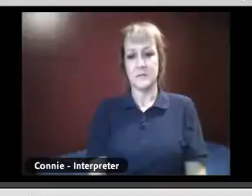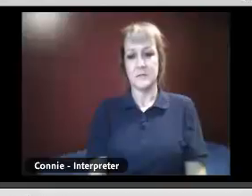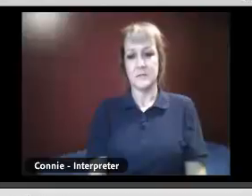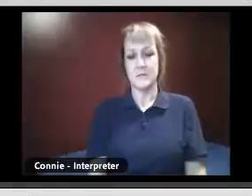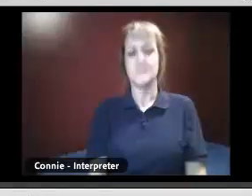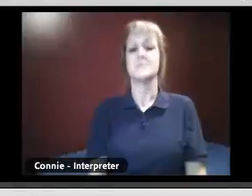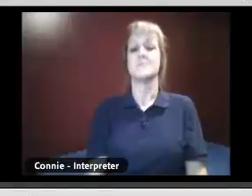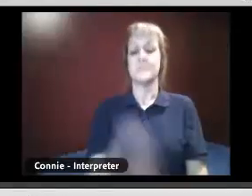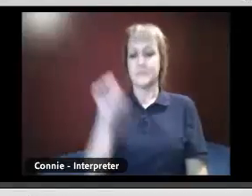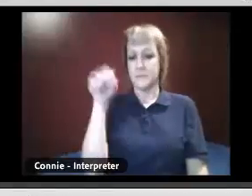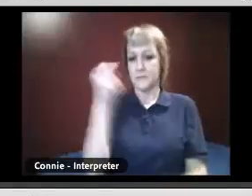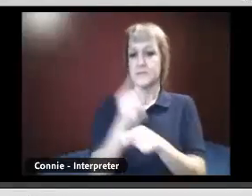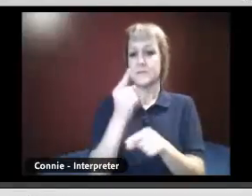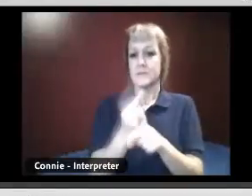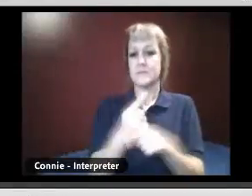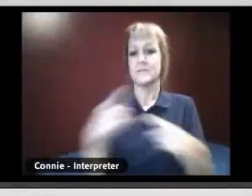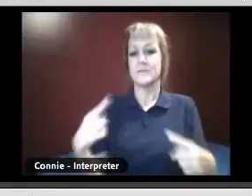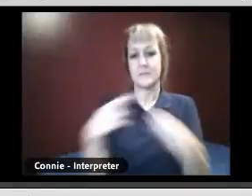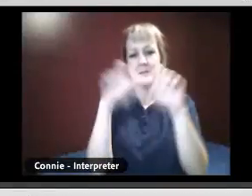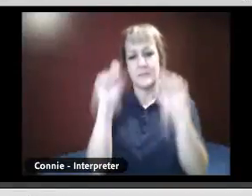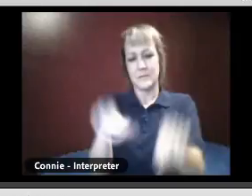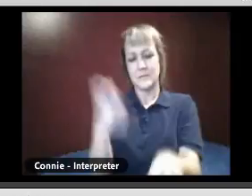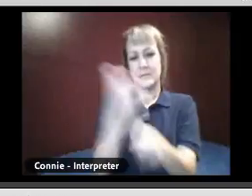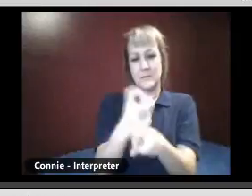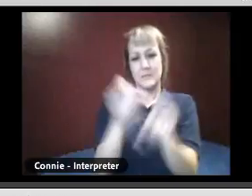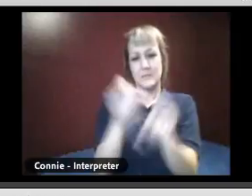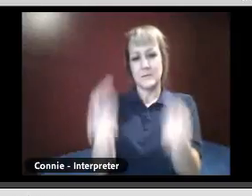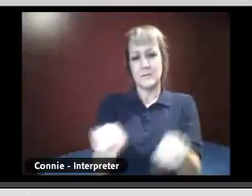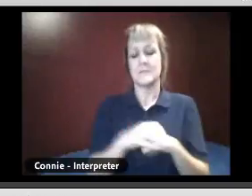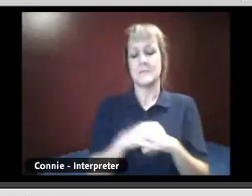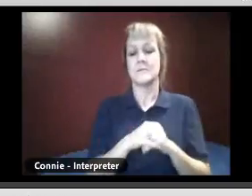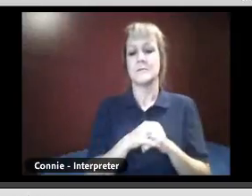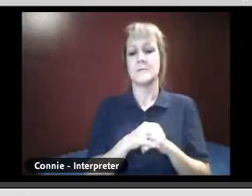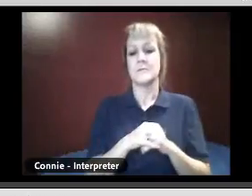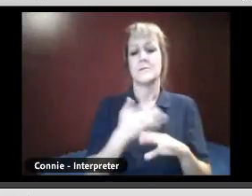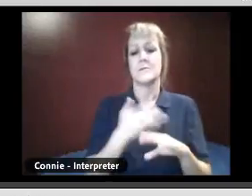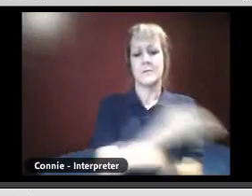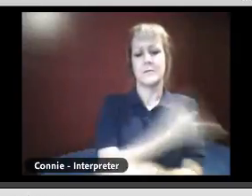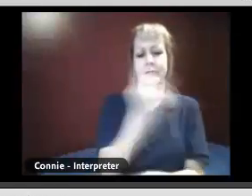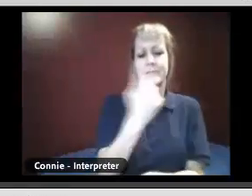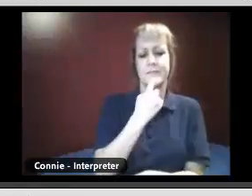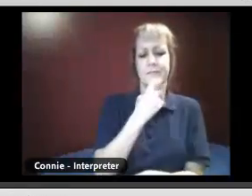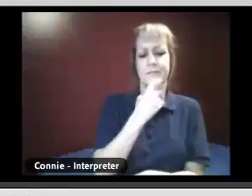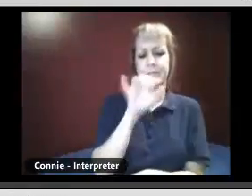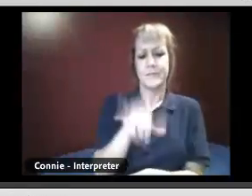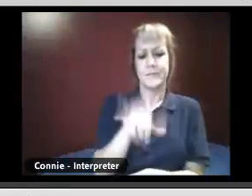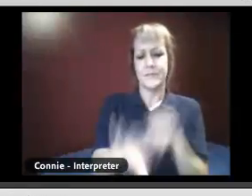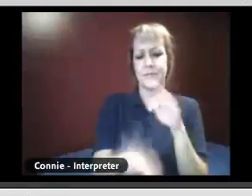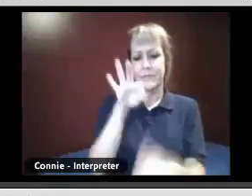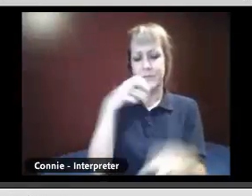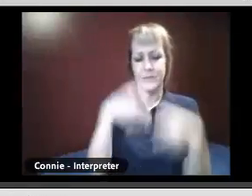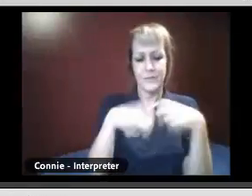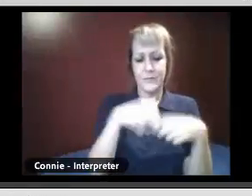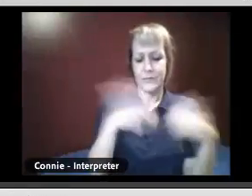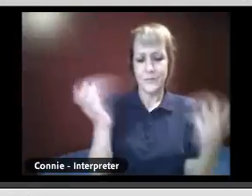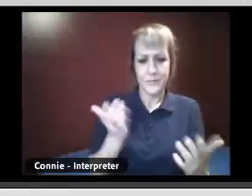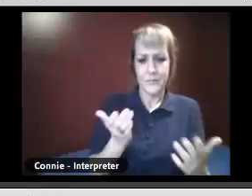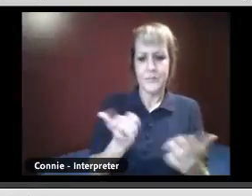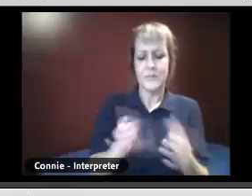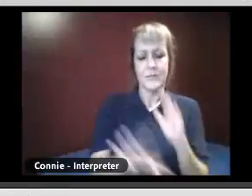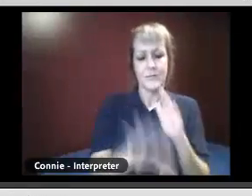You're right. Conflicts could be so hard, and even earlier somebody said that's the finding the issue. Who was that? Jamie, where he said finding